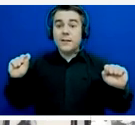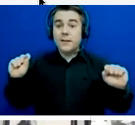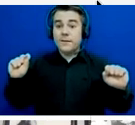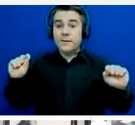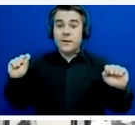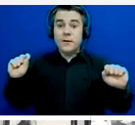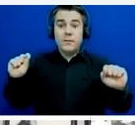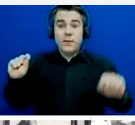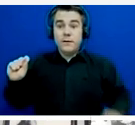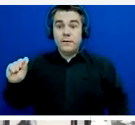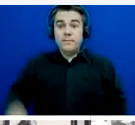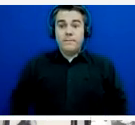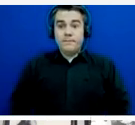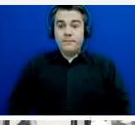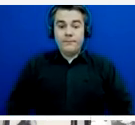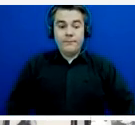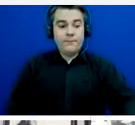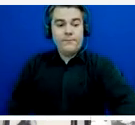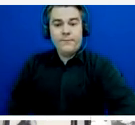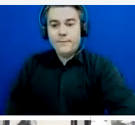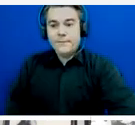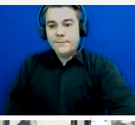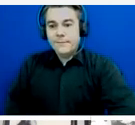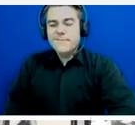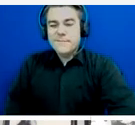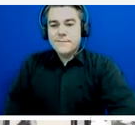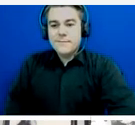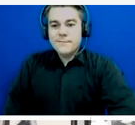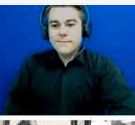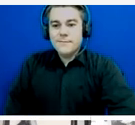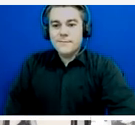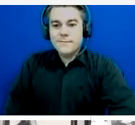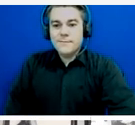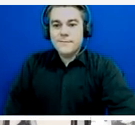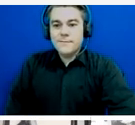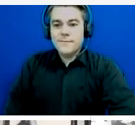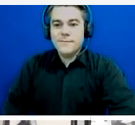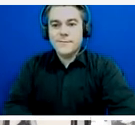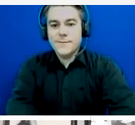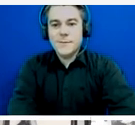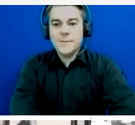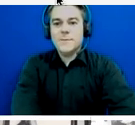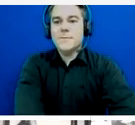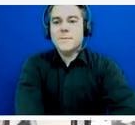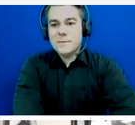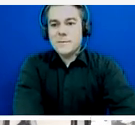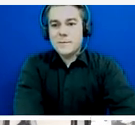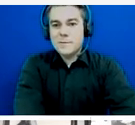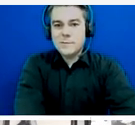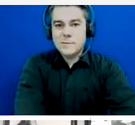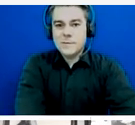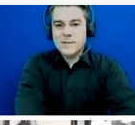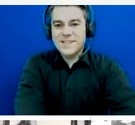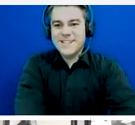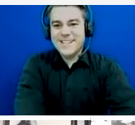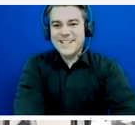spotlight instead of pin. That's right. That's right. Thank you. I spotlight for everyone. Remove all pinned videos. Okay, I will remove the pin.